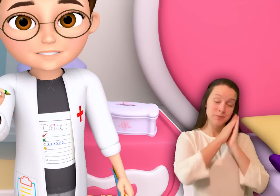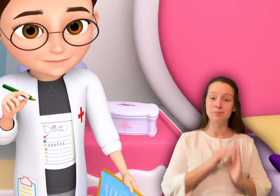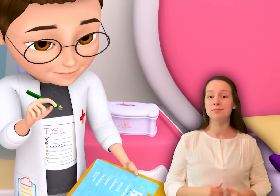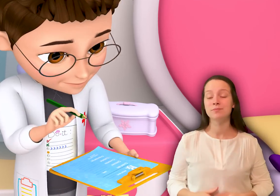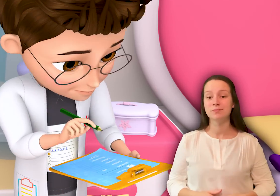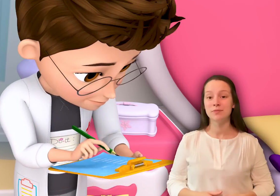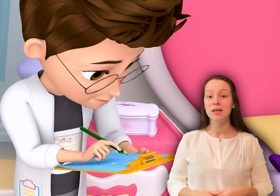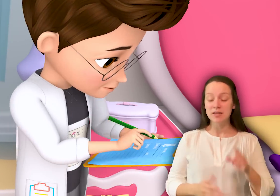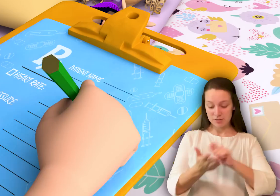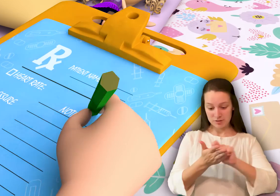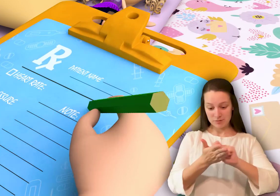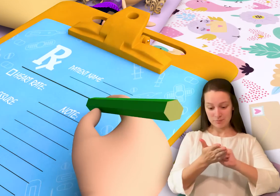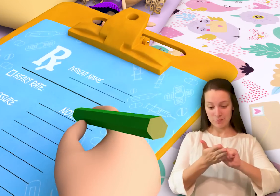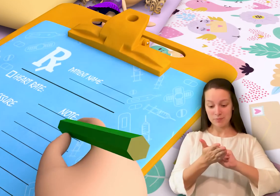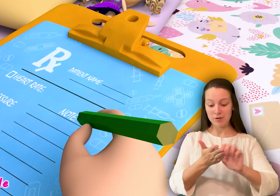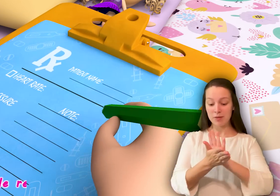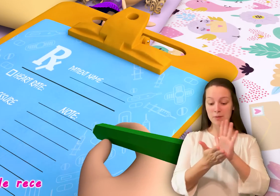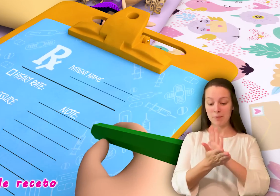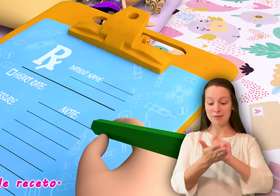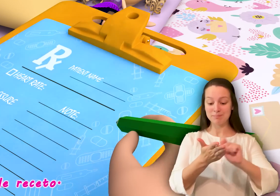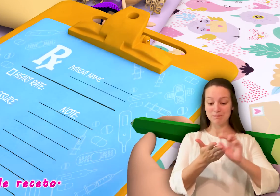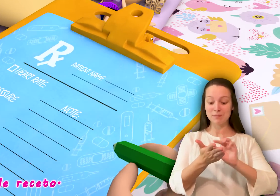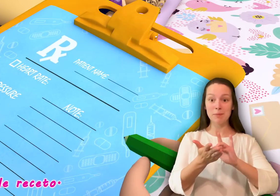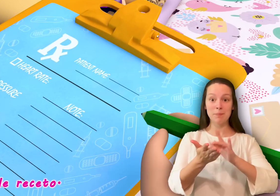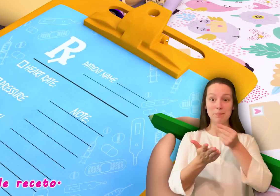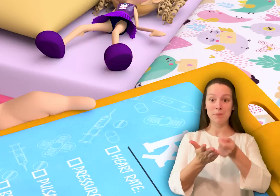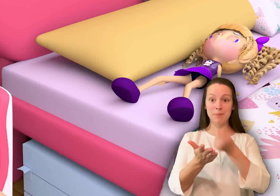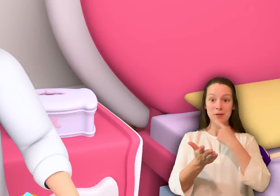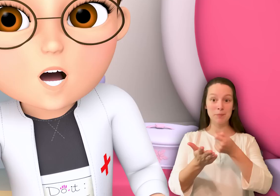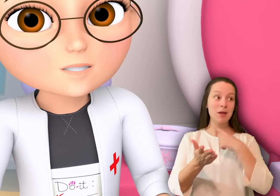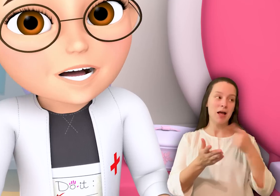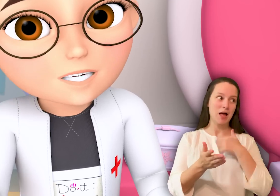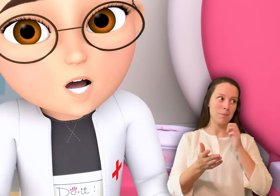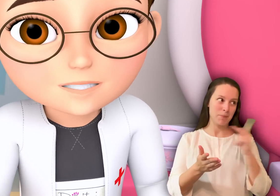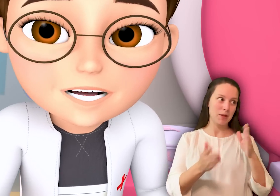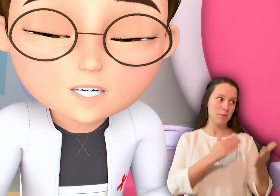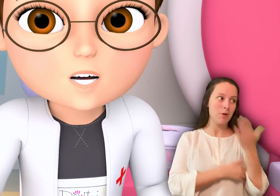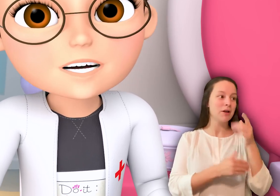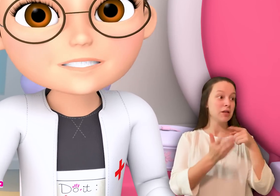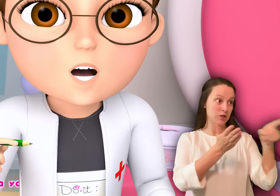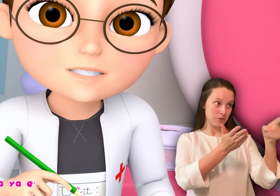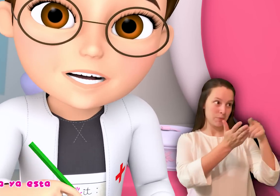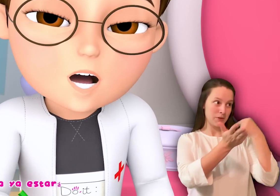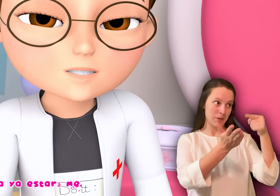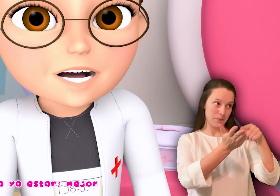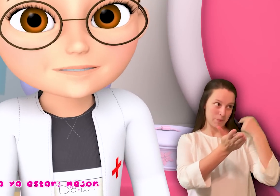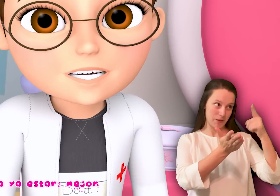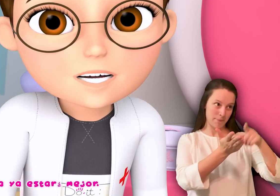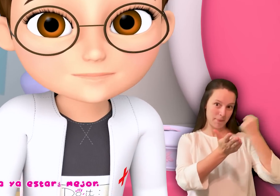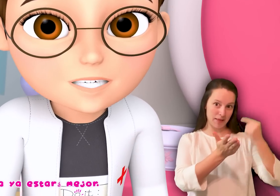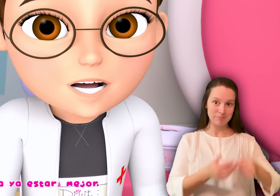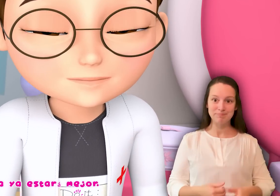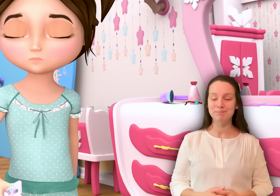to bed he wrote on a paper for some pills bills bills I'll be back in the morning with my